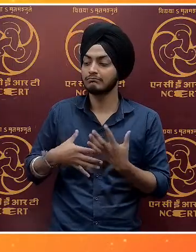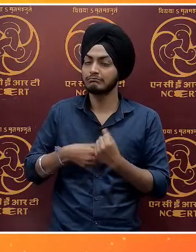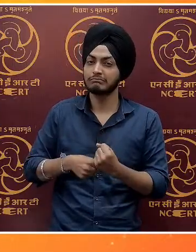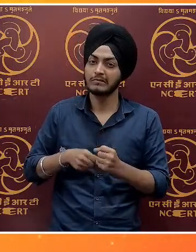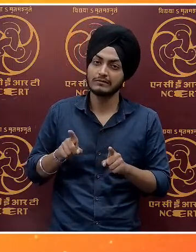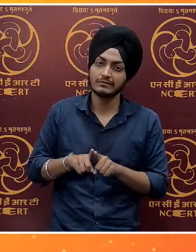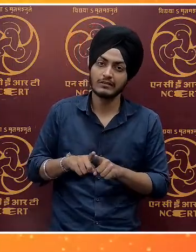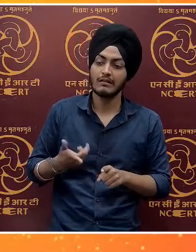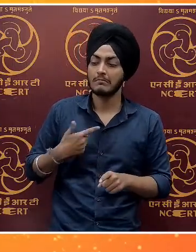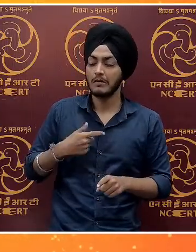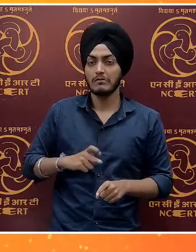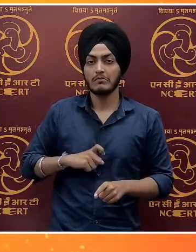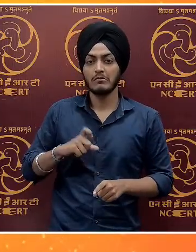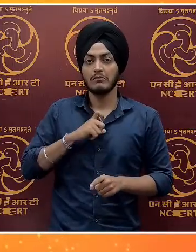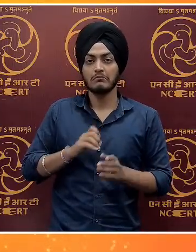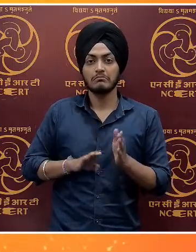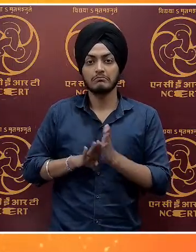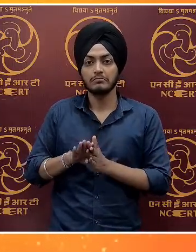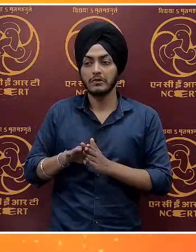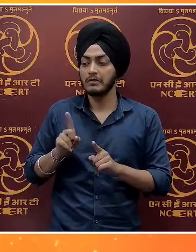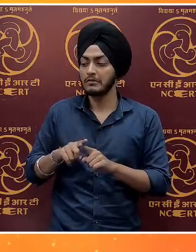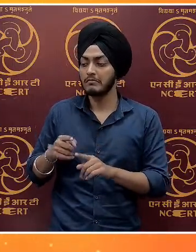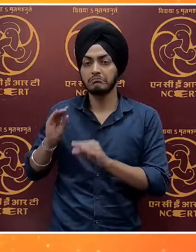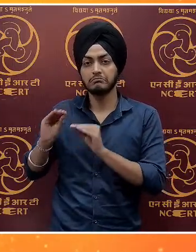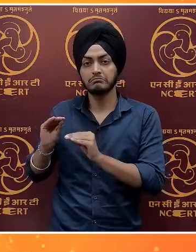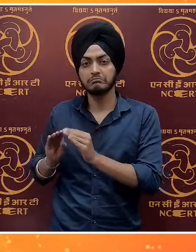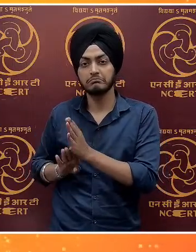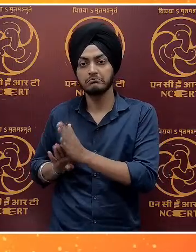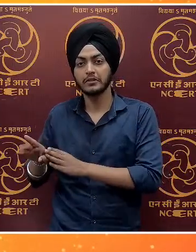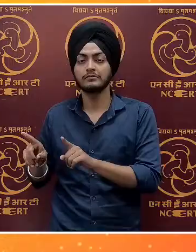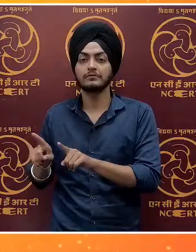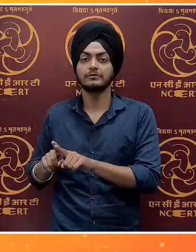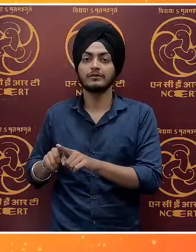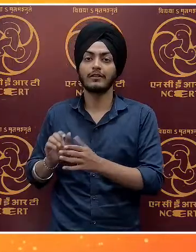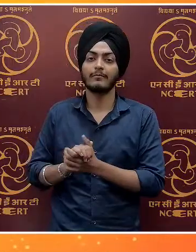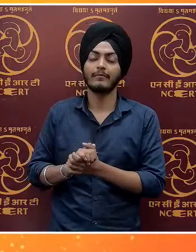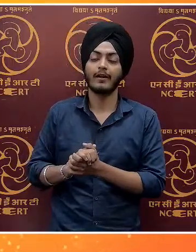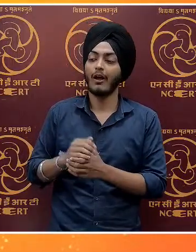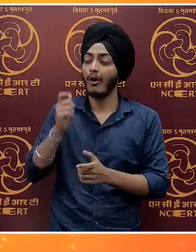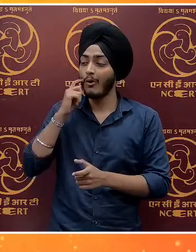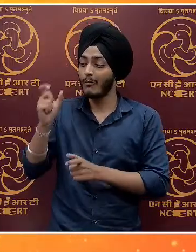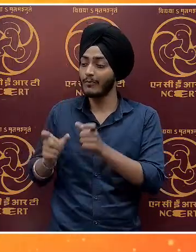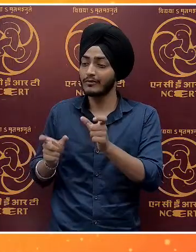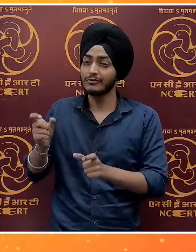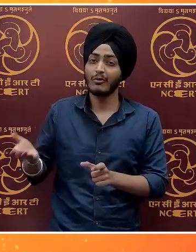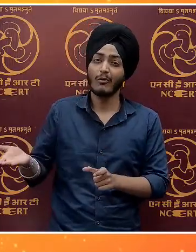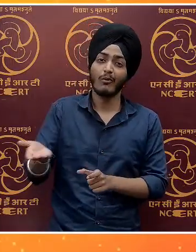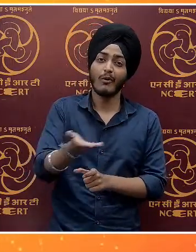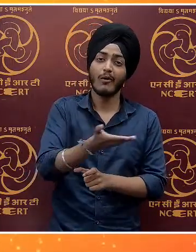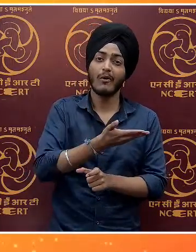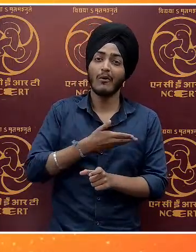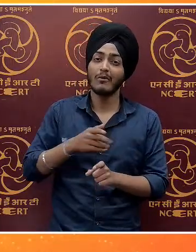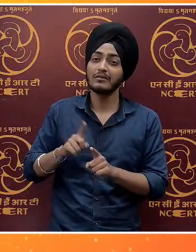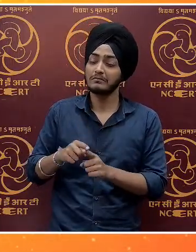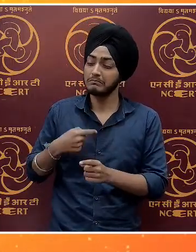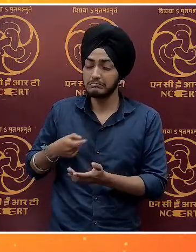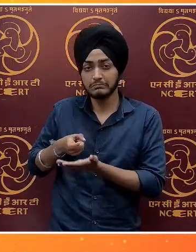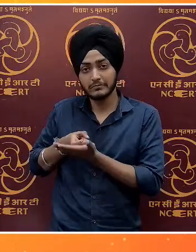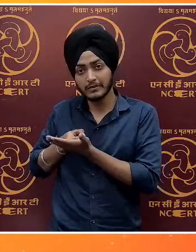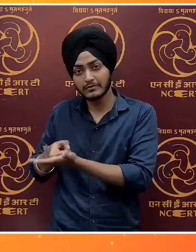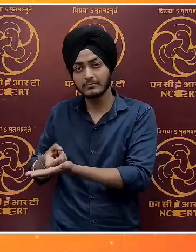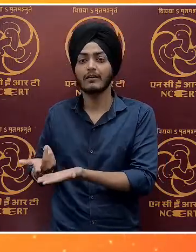build confidence and encourage them. Yes. Everybody is a part of your life. They deserve respect, they